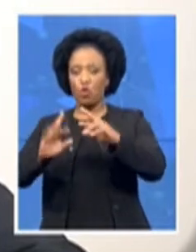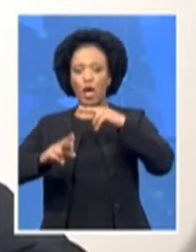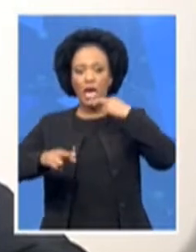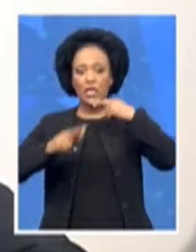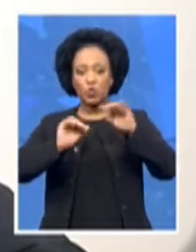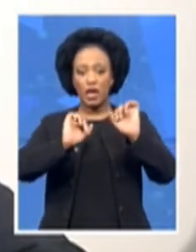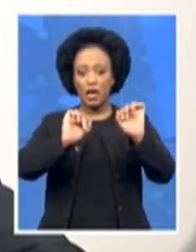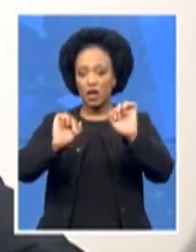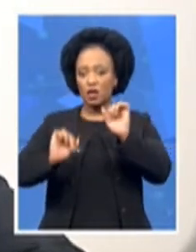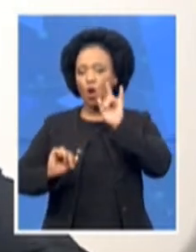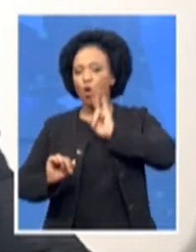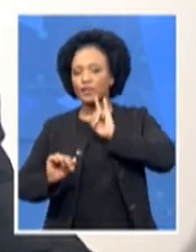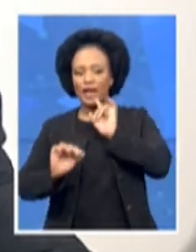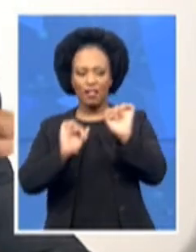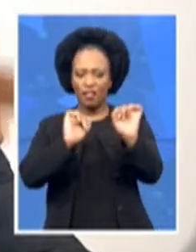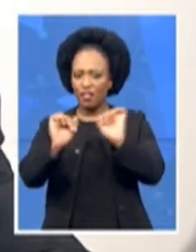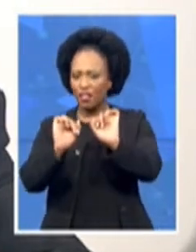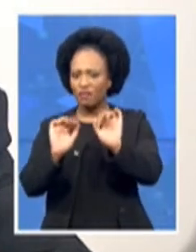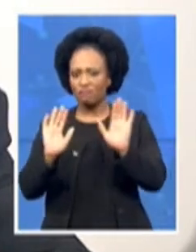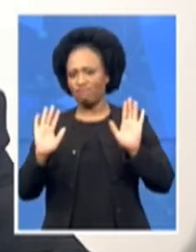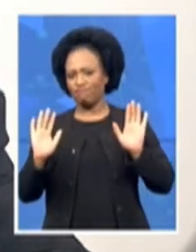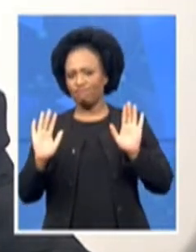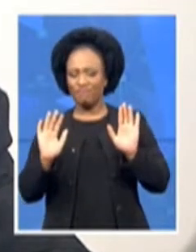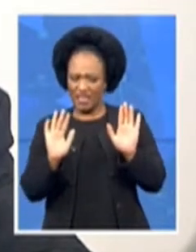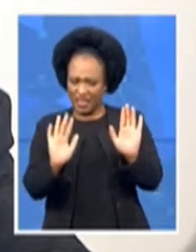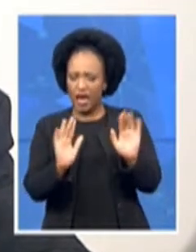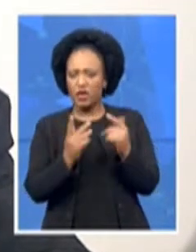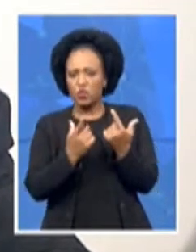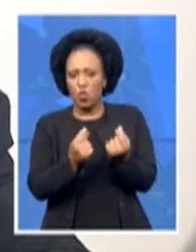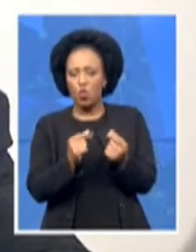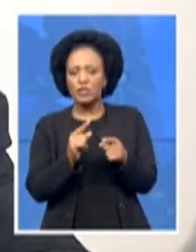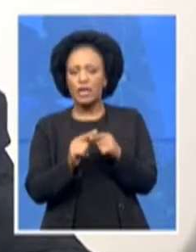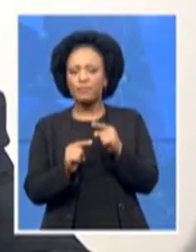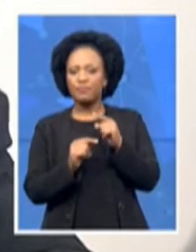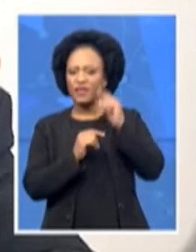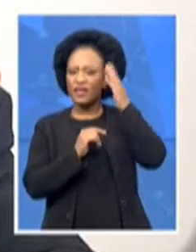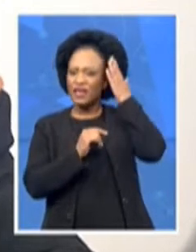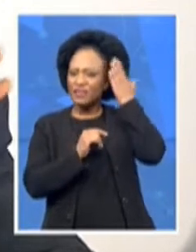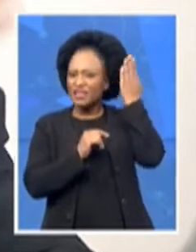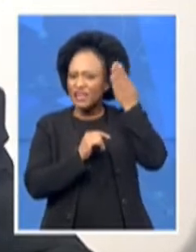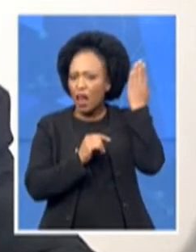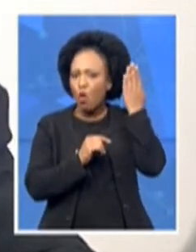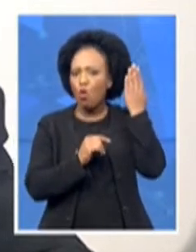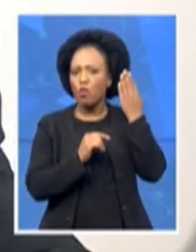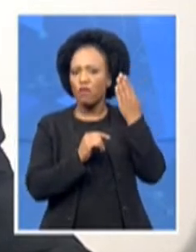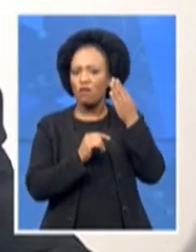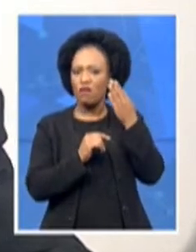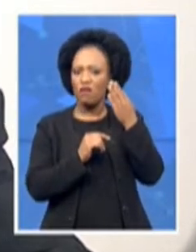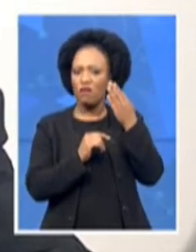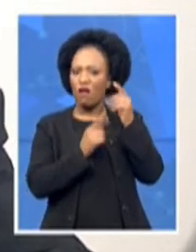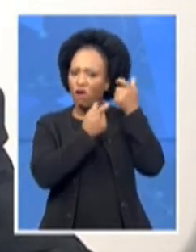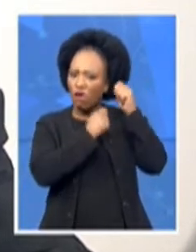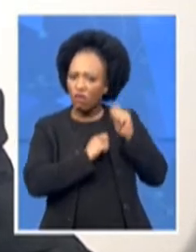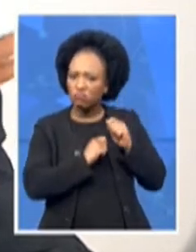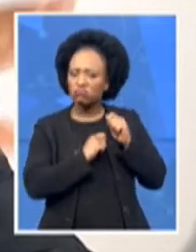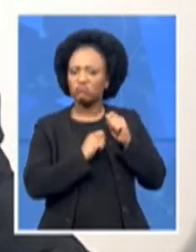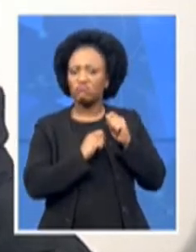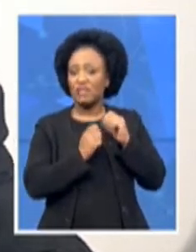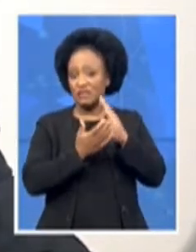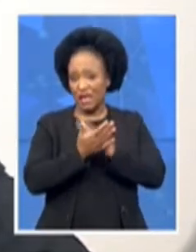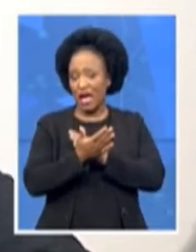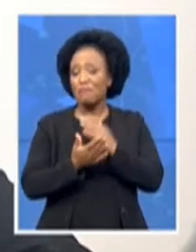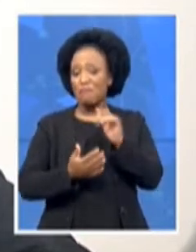their salons, there might be some salons which says no certificate, no